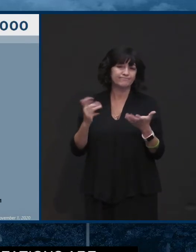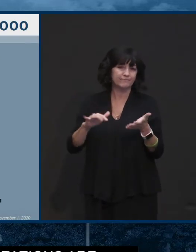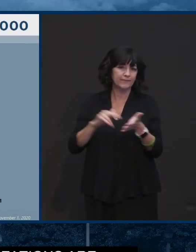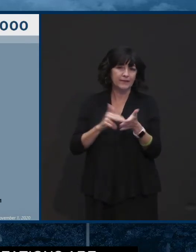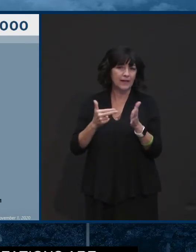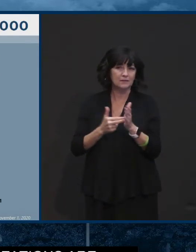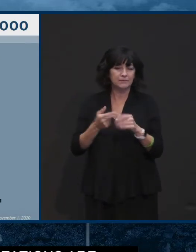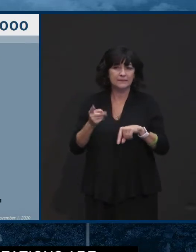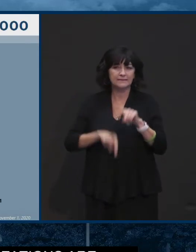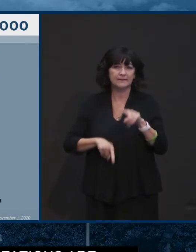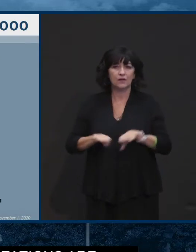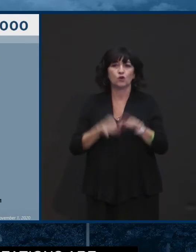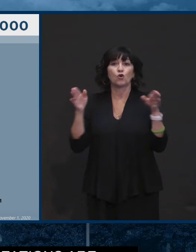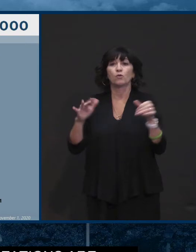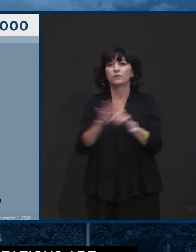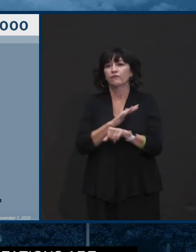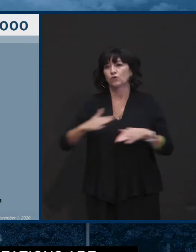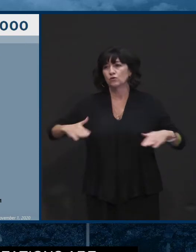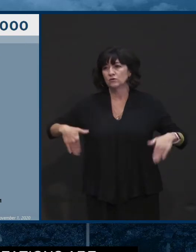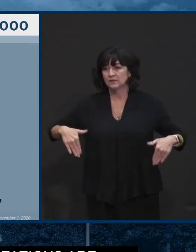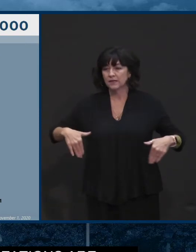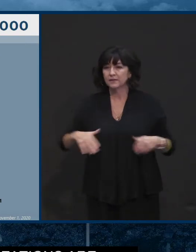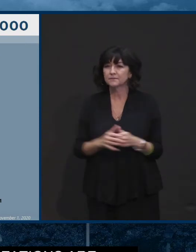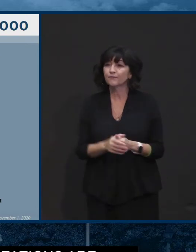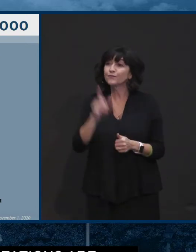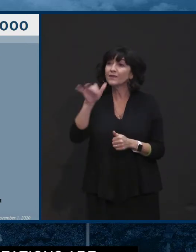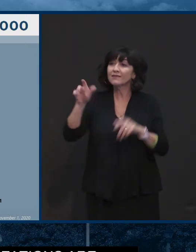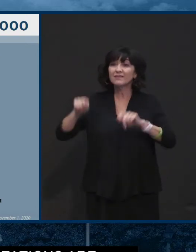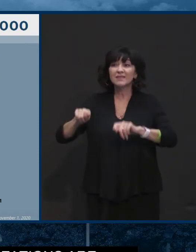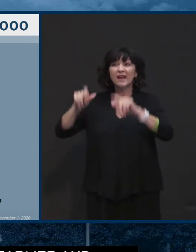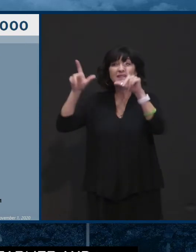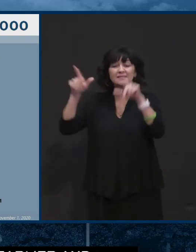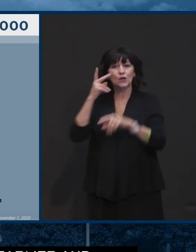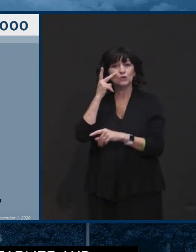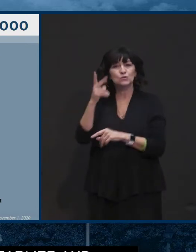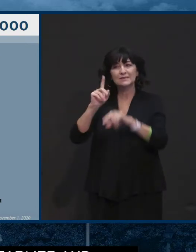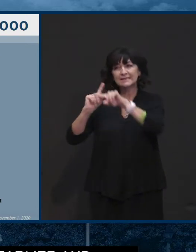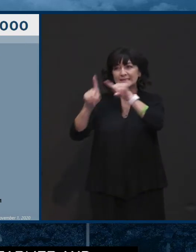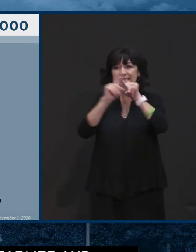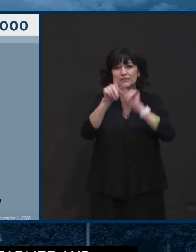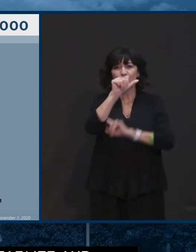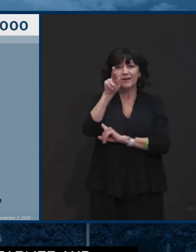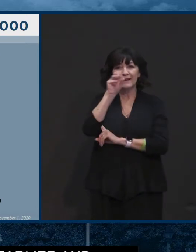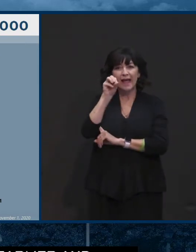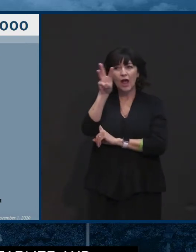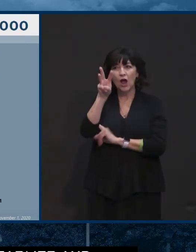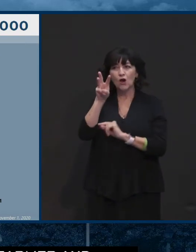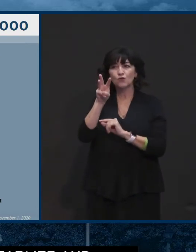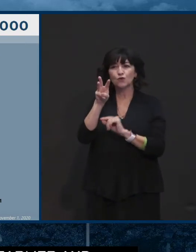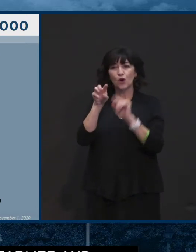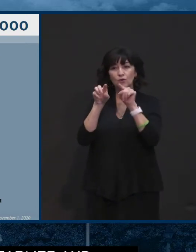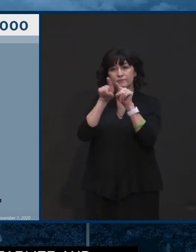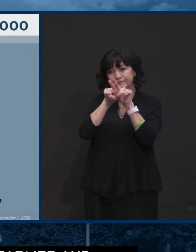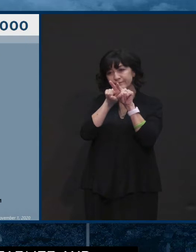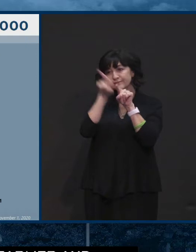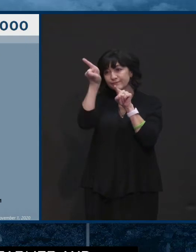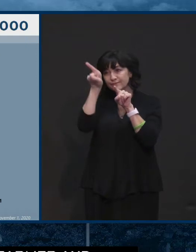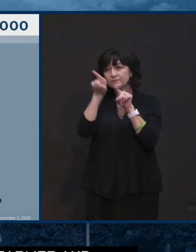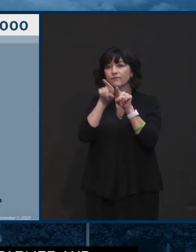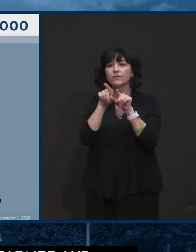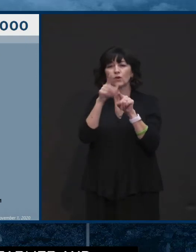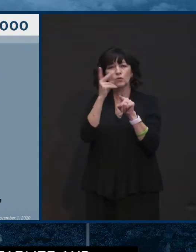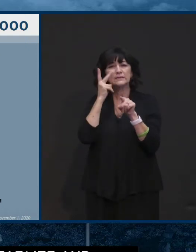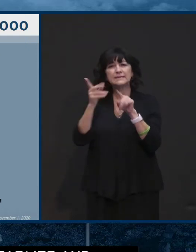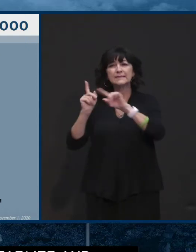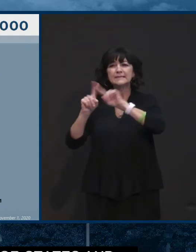be able to see it's arrows for states and showing the level of